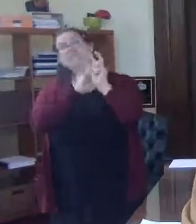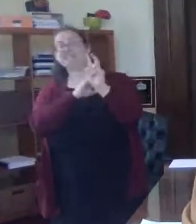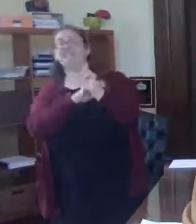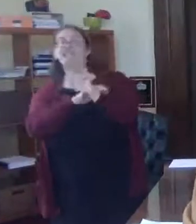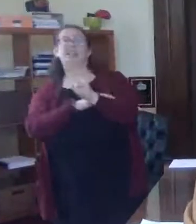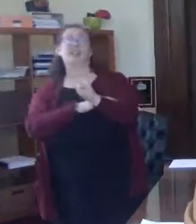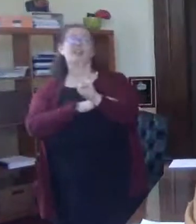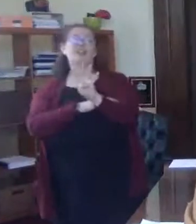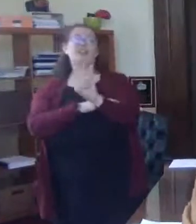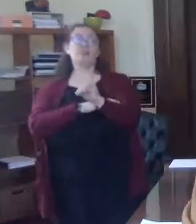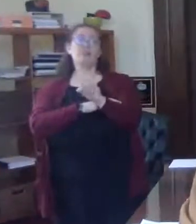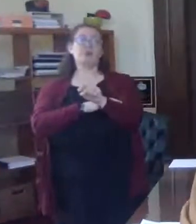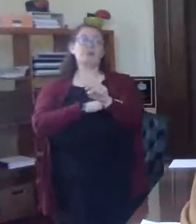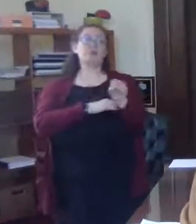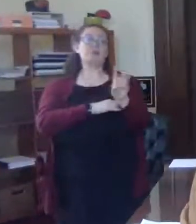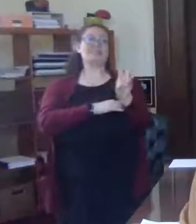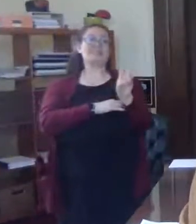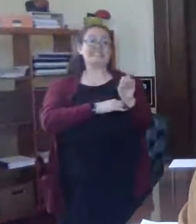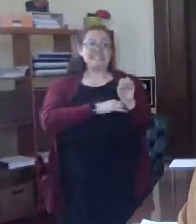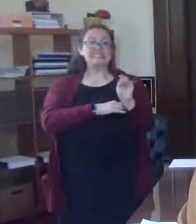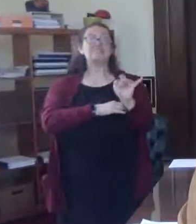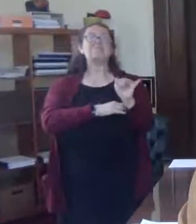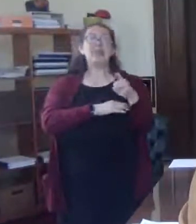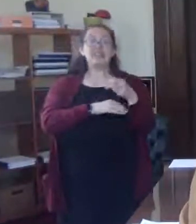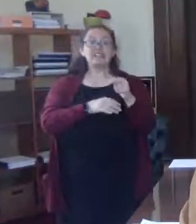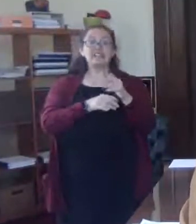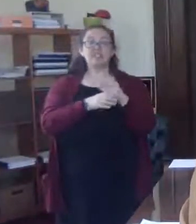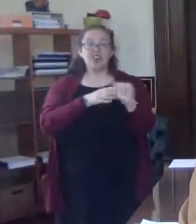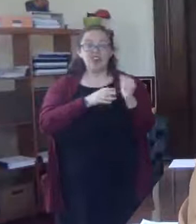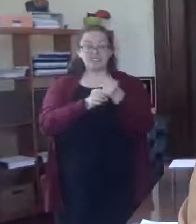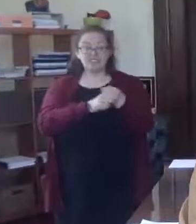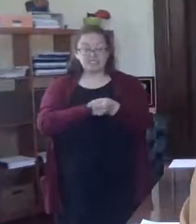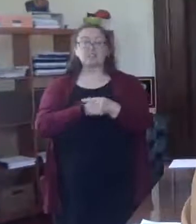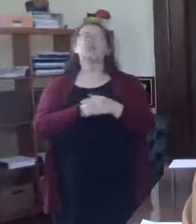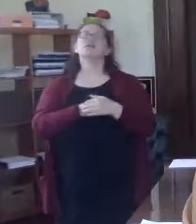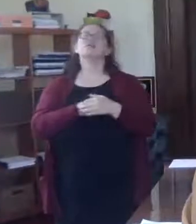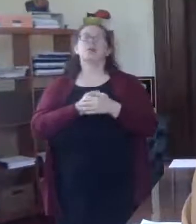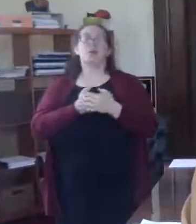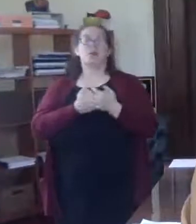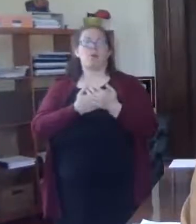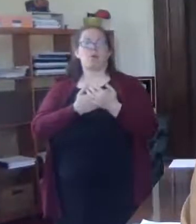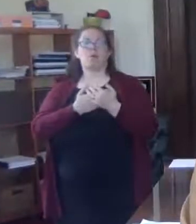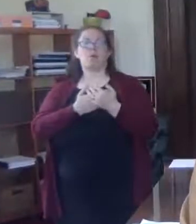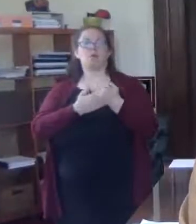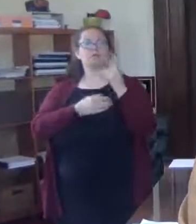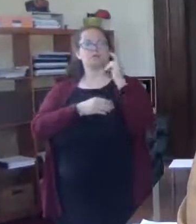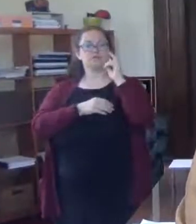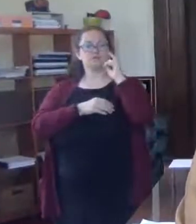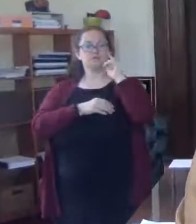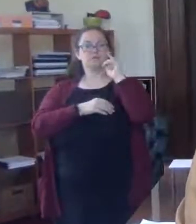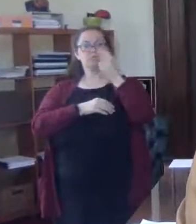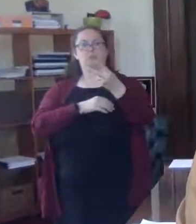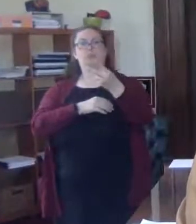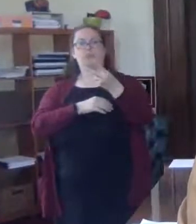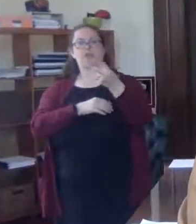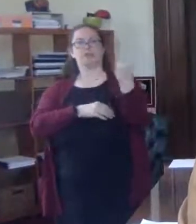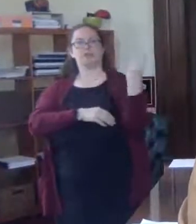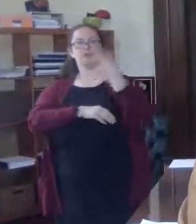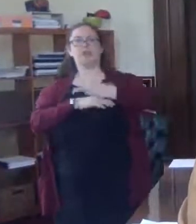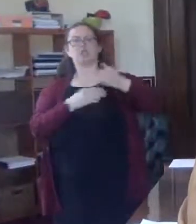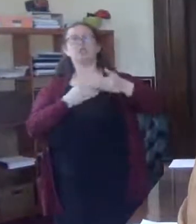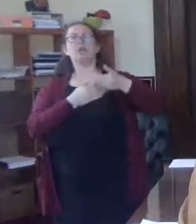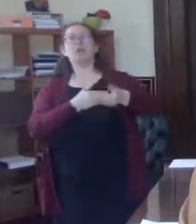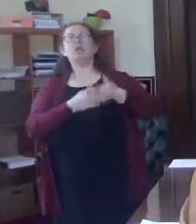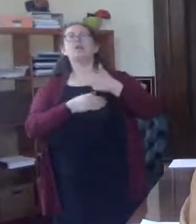million next year. On Wednesday, this week, 2 days from now, the Board of Estimate and Apportionment will